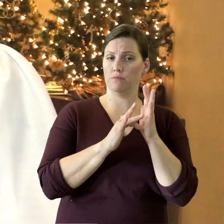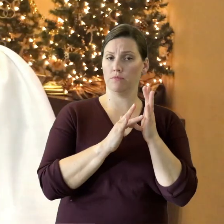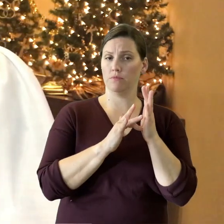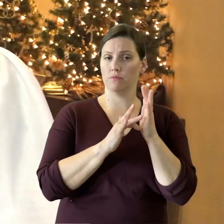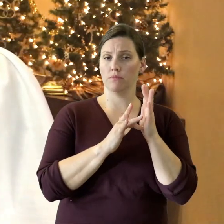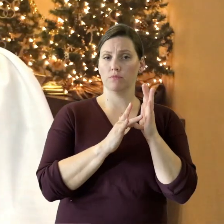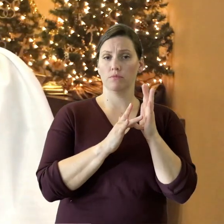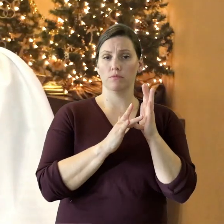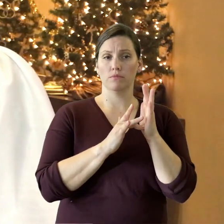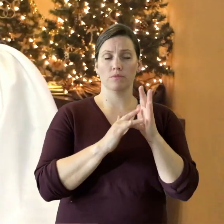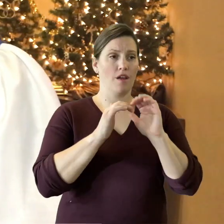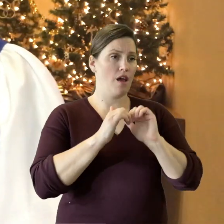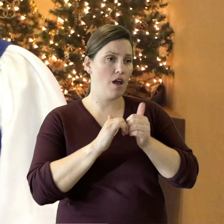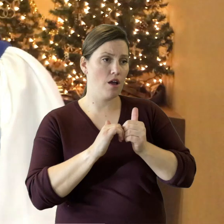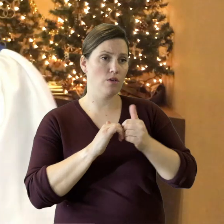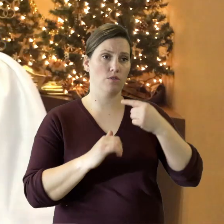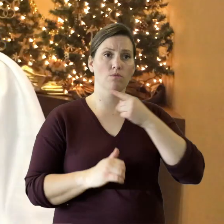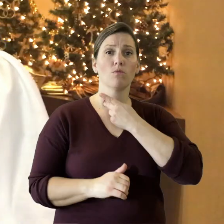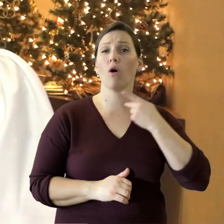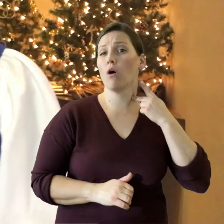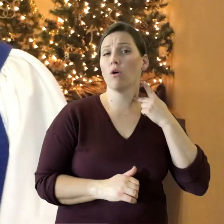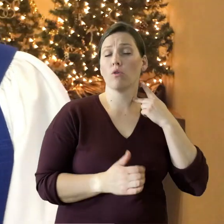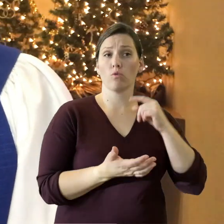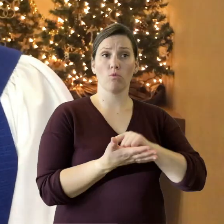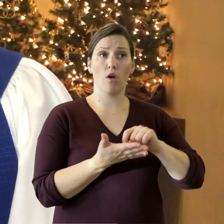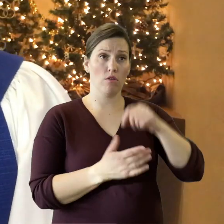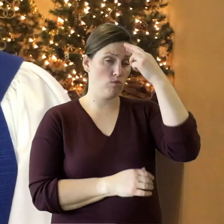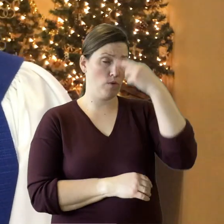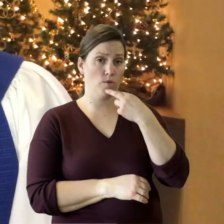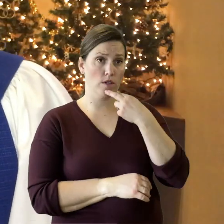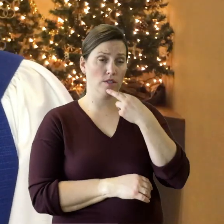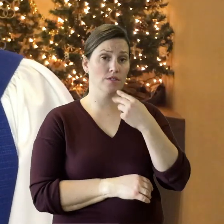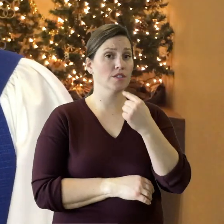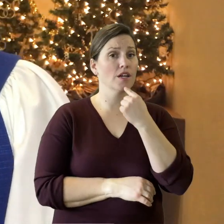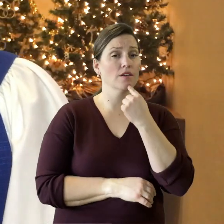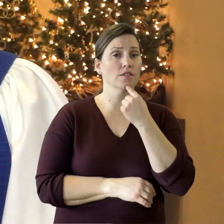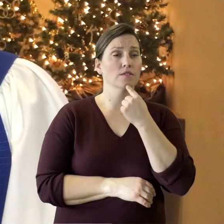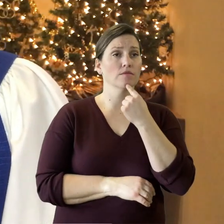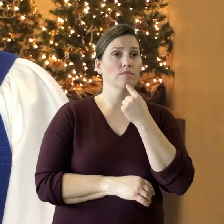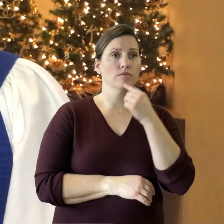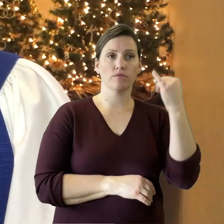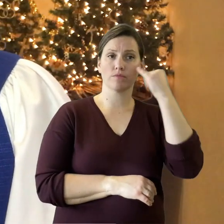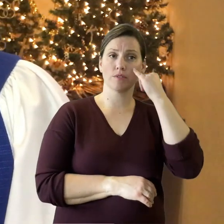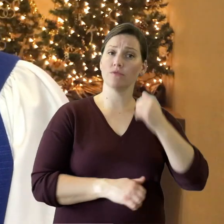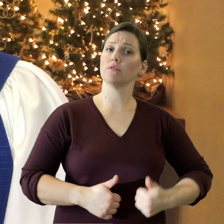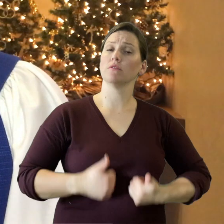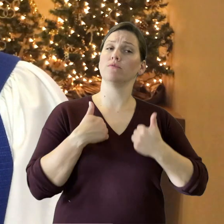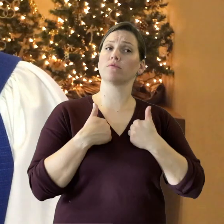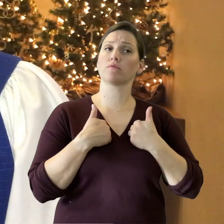Jesus. The way that St. Paul writes about it in the book of Romans is, he says,